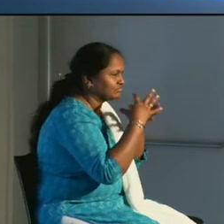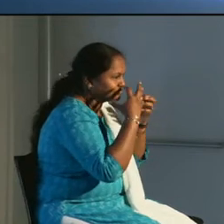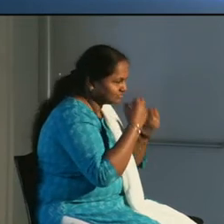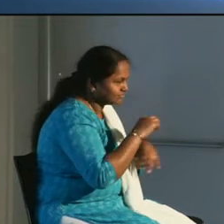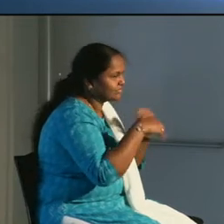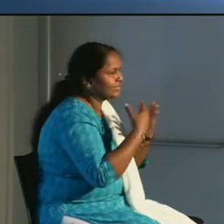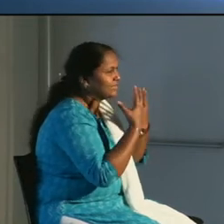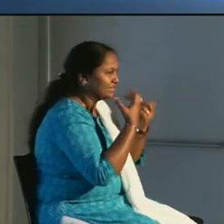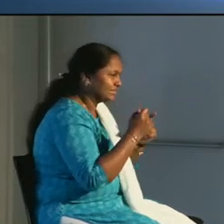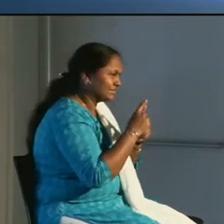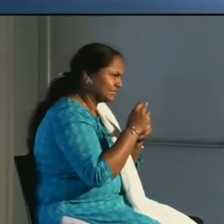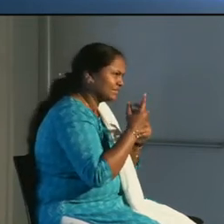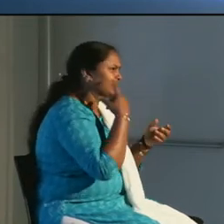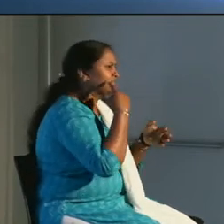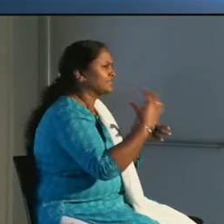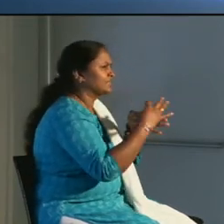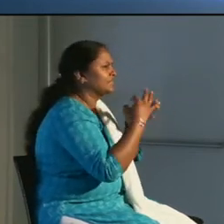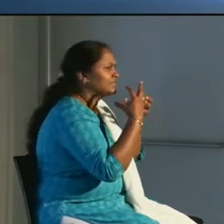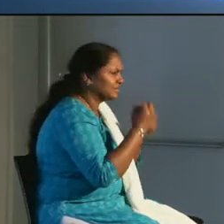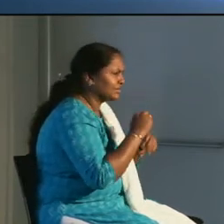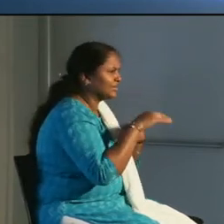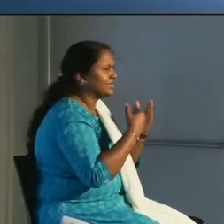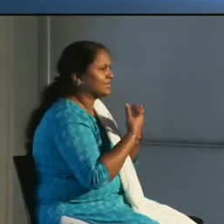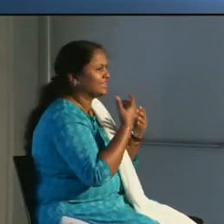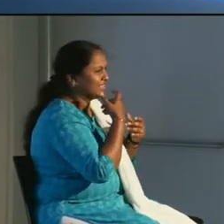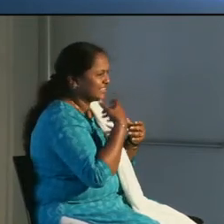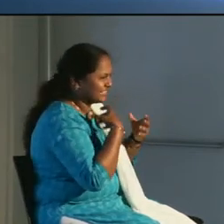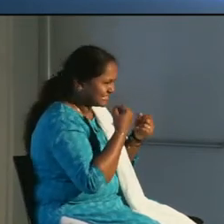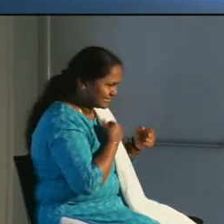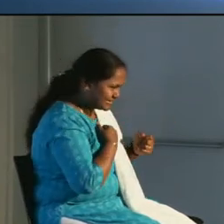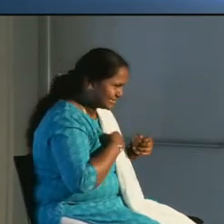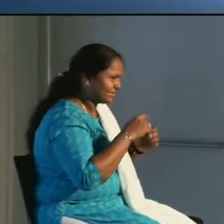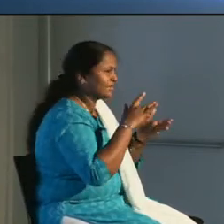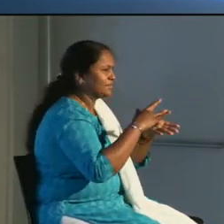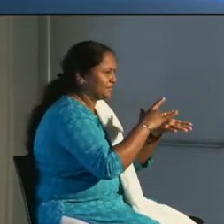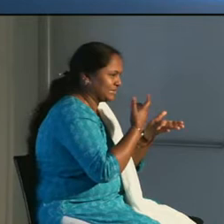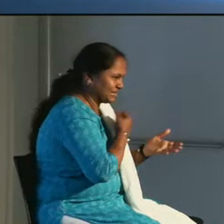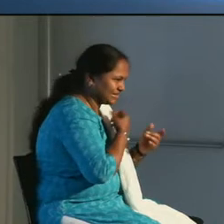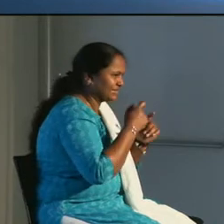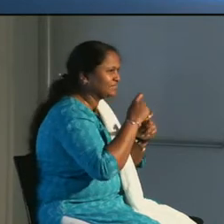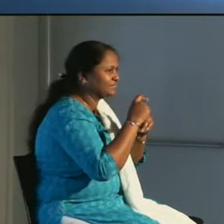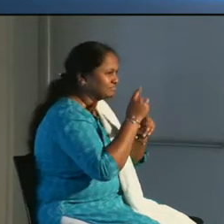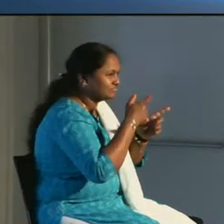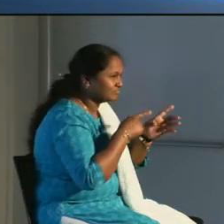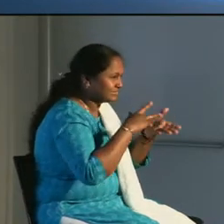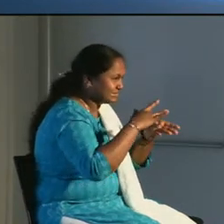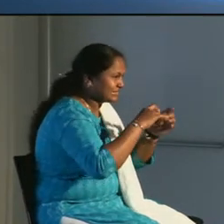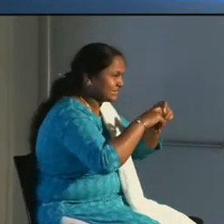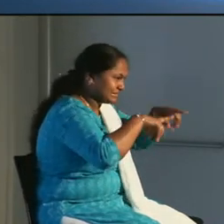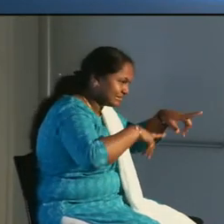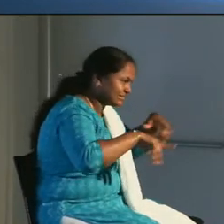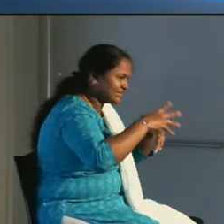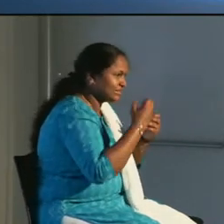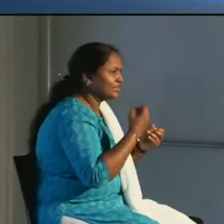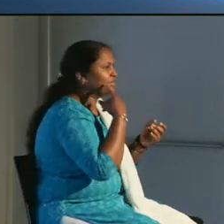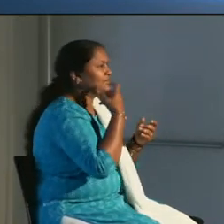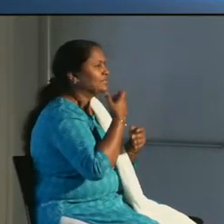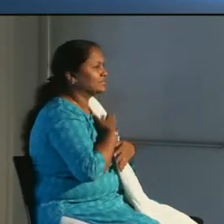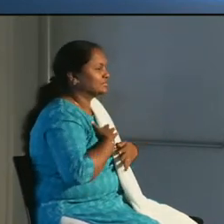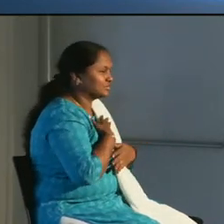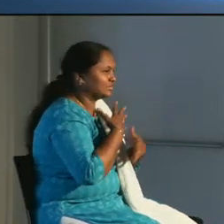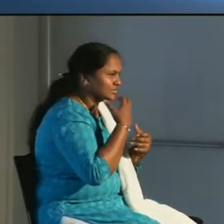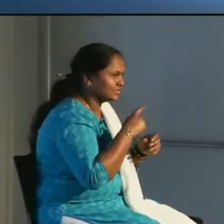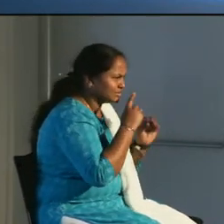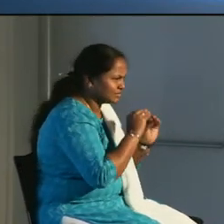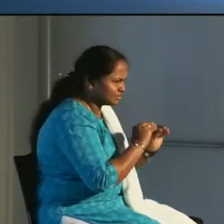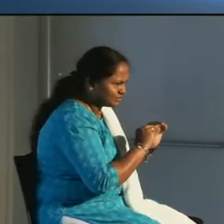also simultaneously occupying our parks, our cities, our public spaces with our voice, with our bodies, with joy. Can